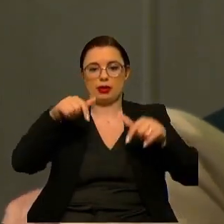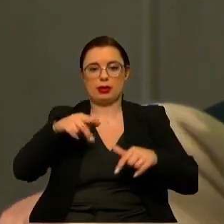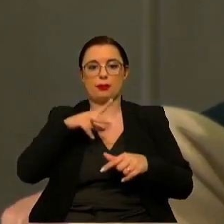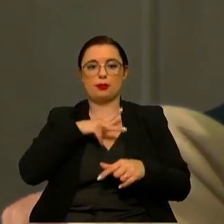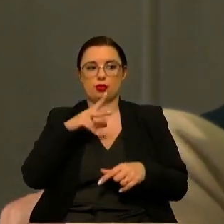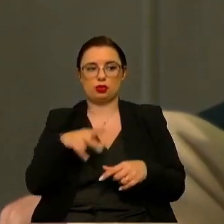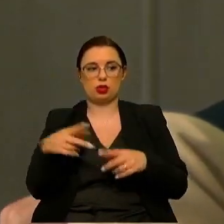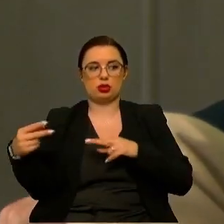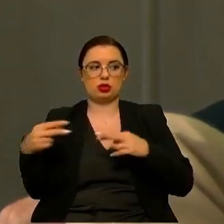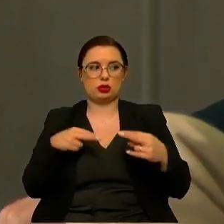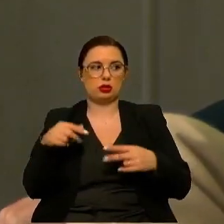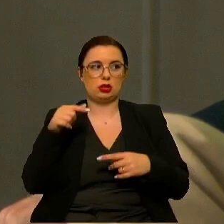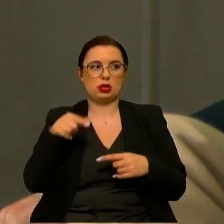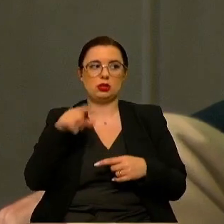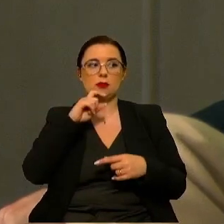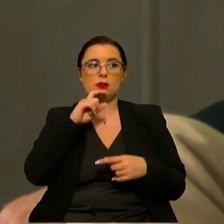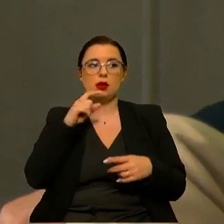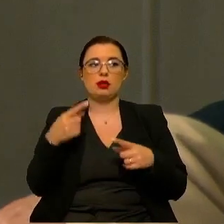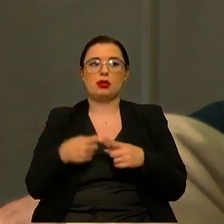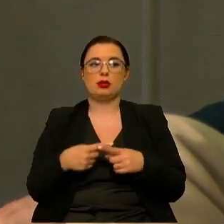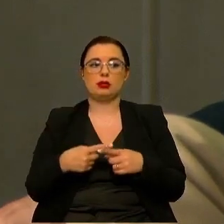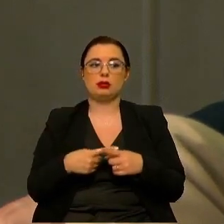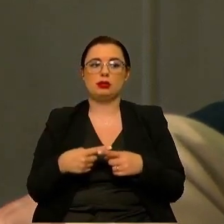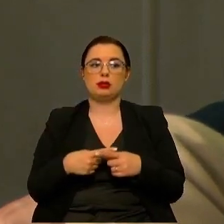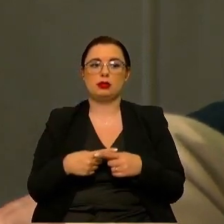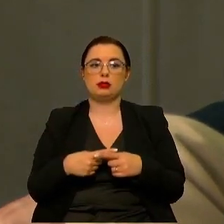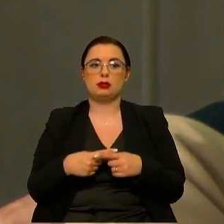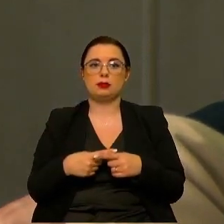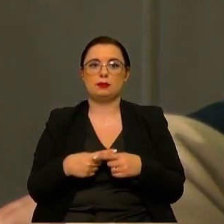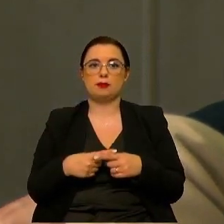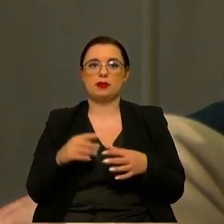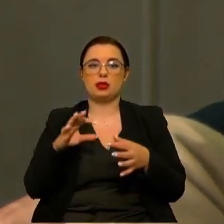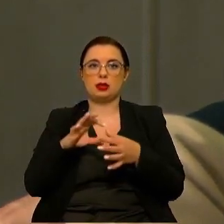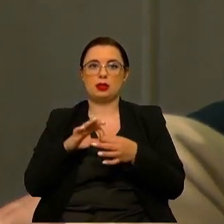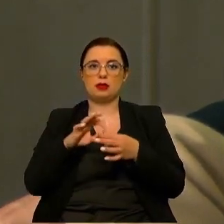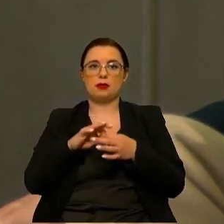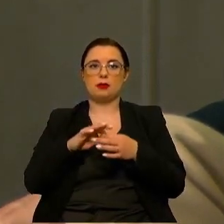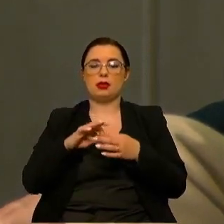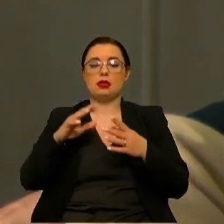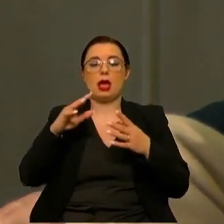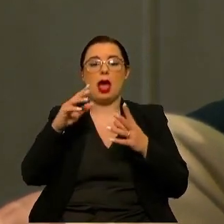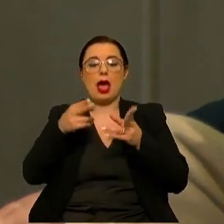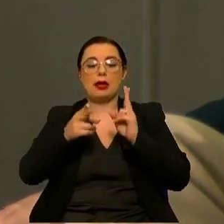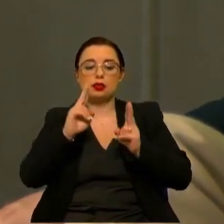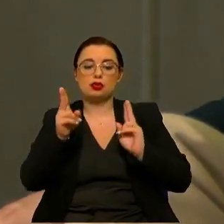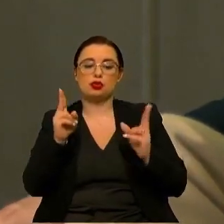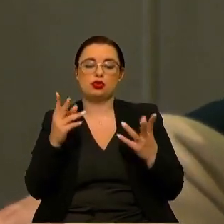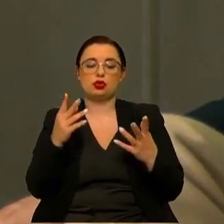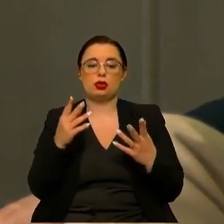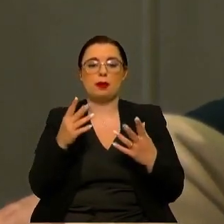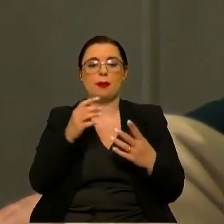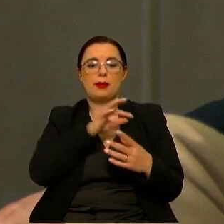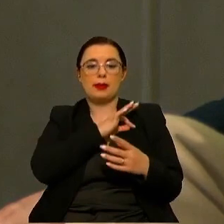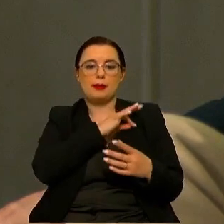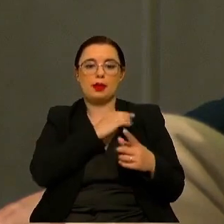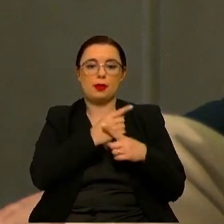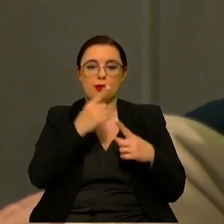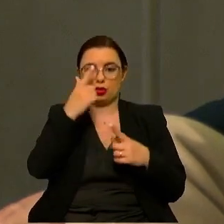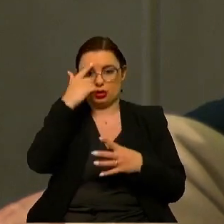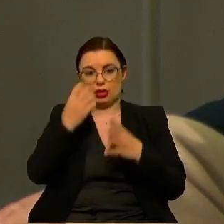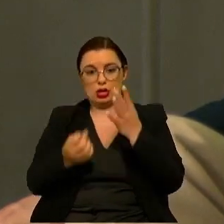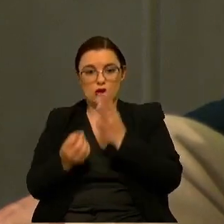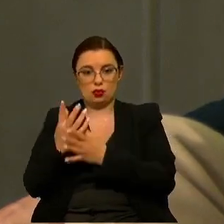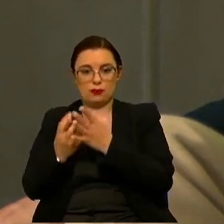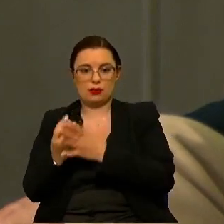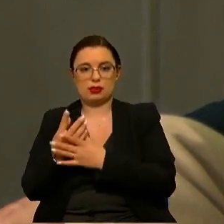in Portugal and this strategy can be very interesting at the academic and industry level